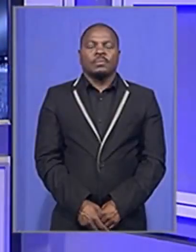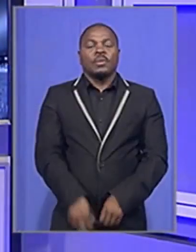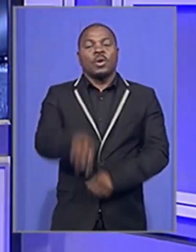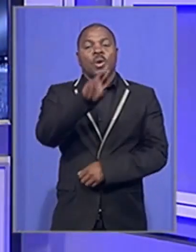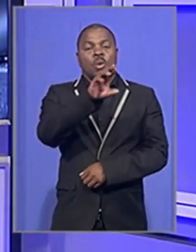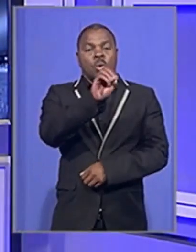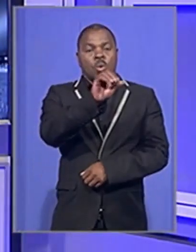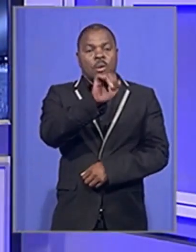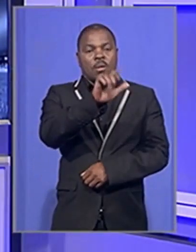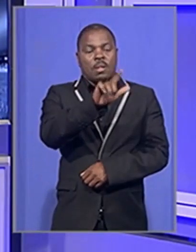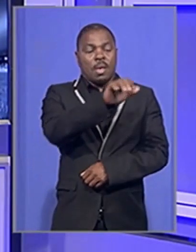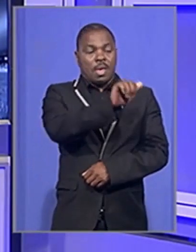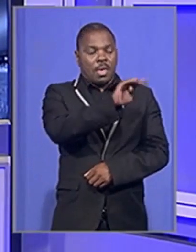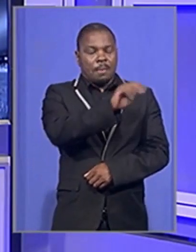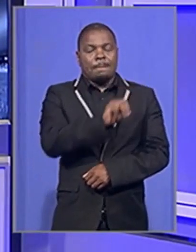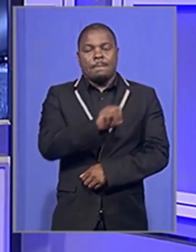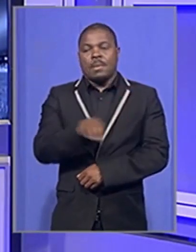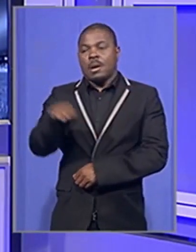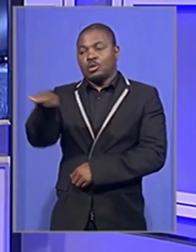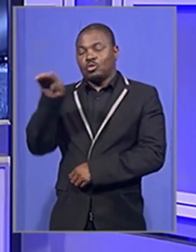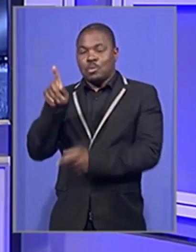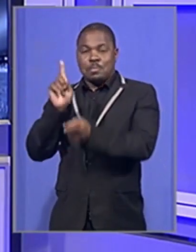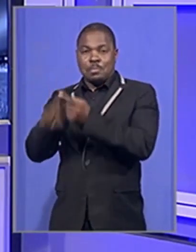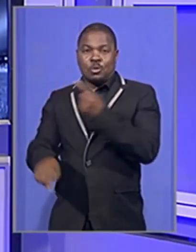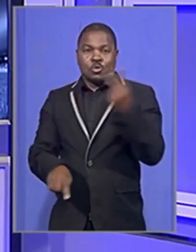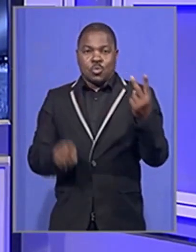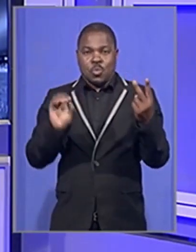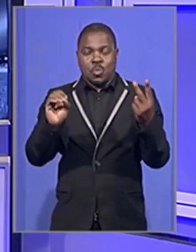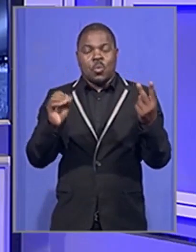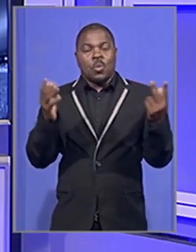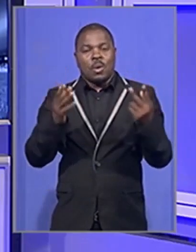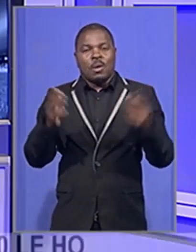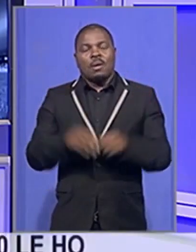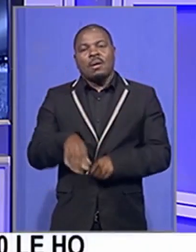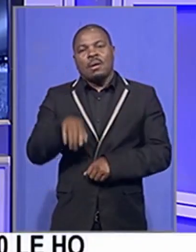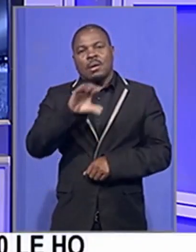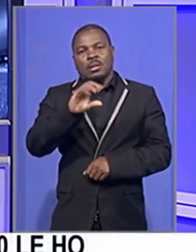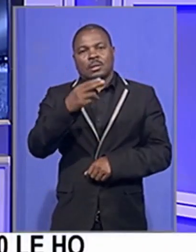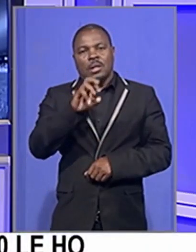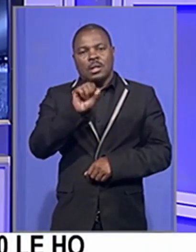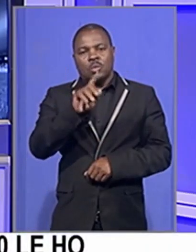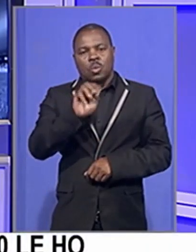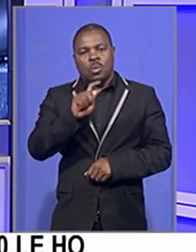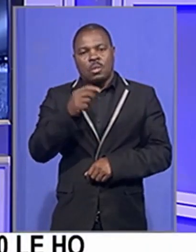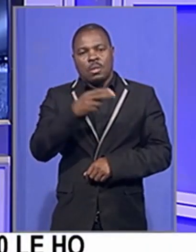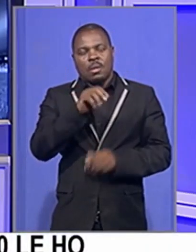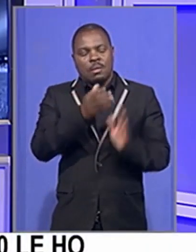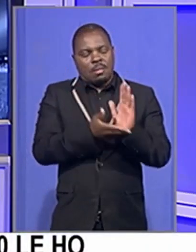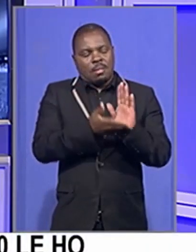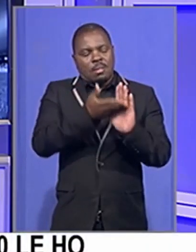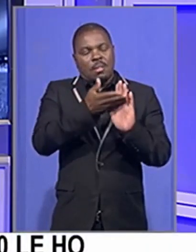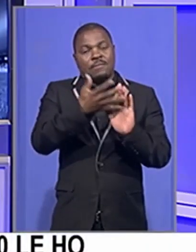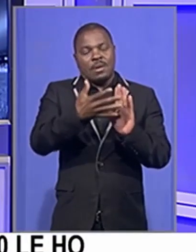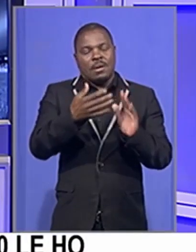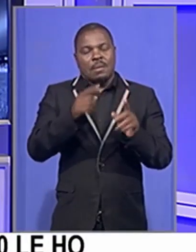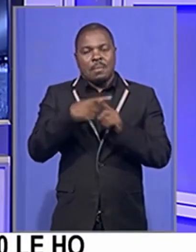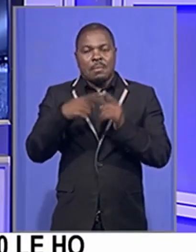Royal AM hlotsa Mazulu ka dintlha tse pedi ho noto papading ya league stadium sa Chatsworth le ho nyeloela maemo a bohlano lokong ha re bone dintlha